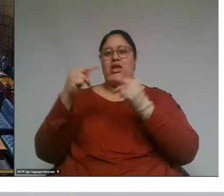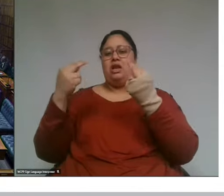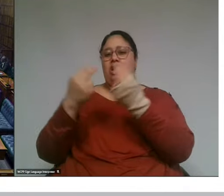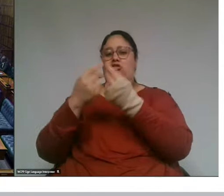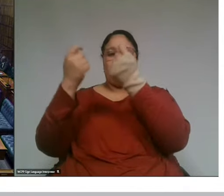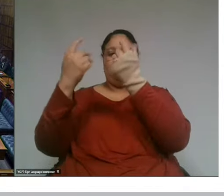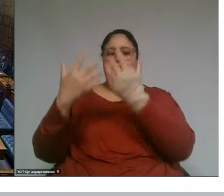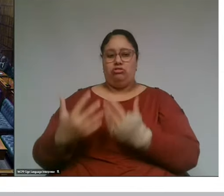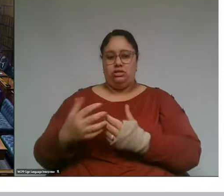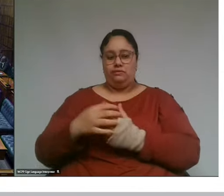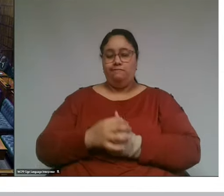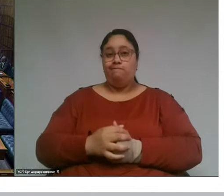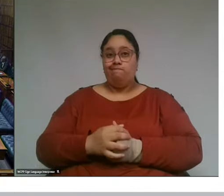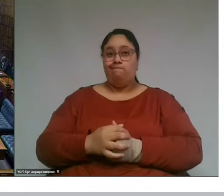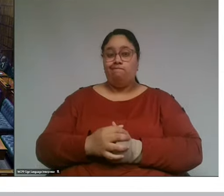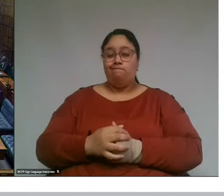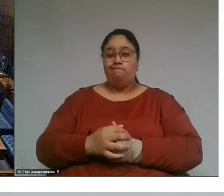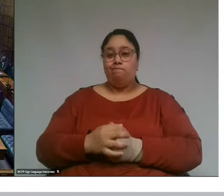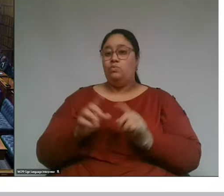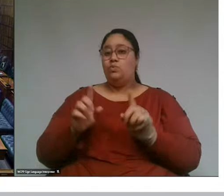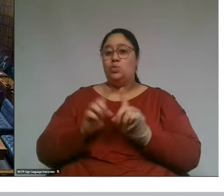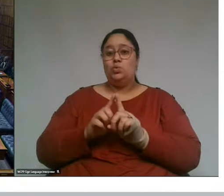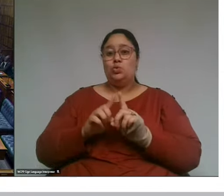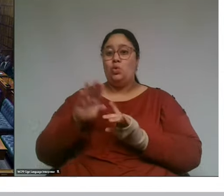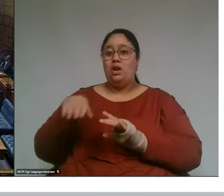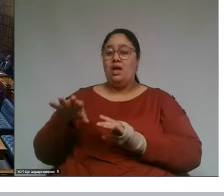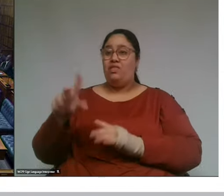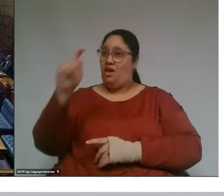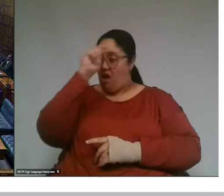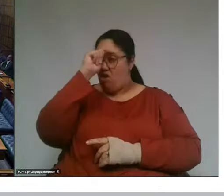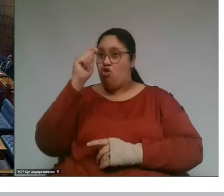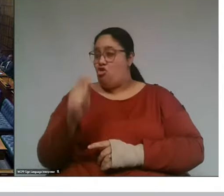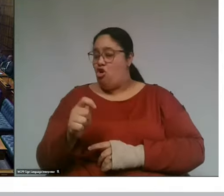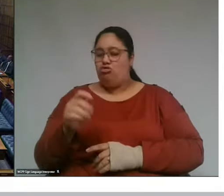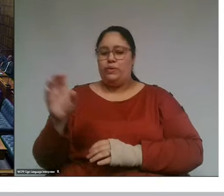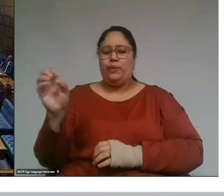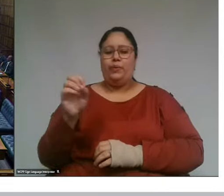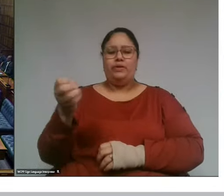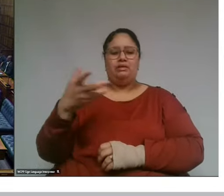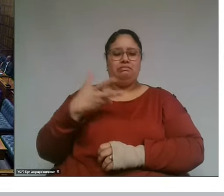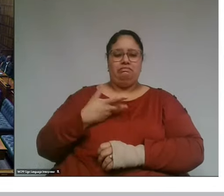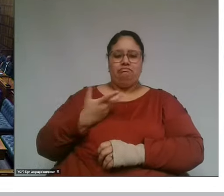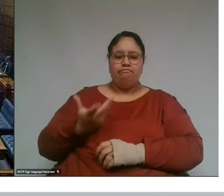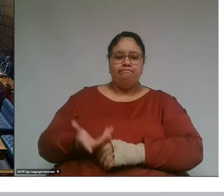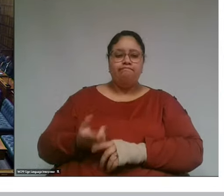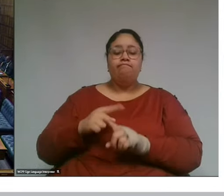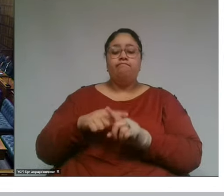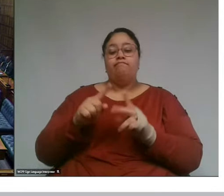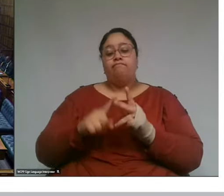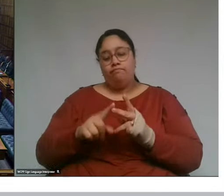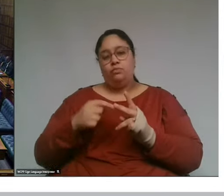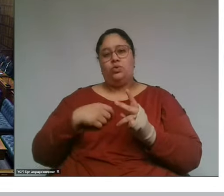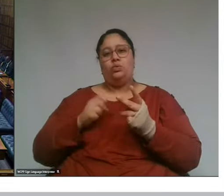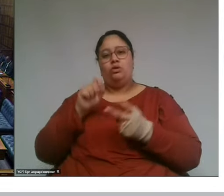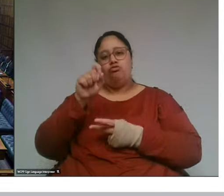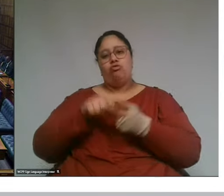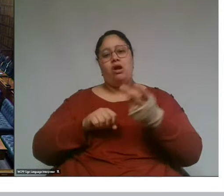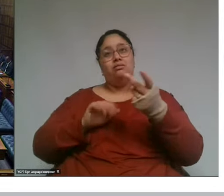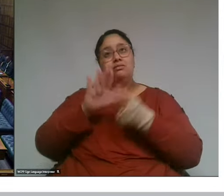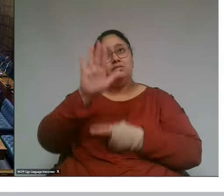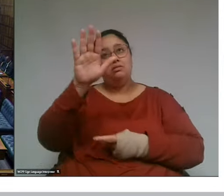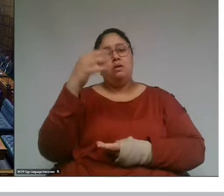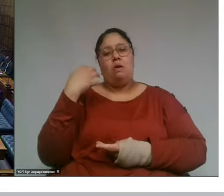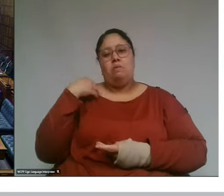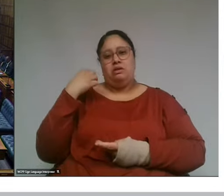treasury um not even an acknowledgement um we then subsequently wrote to the